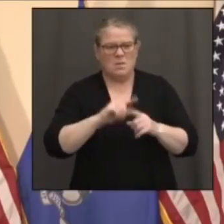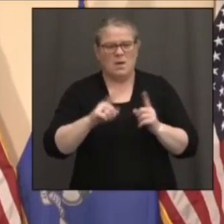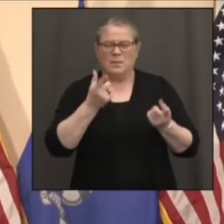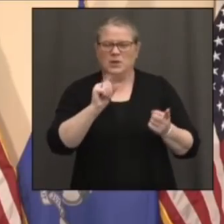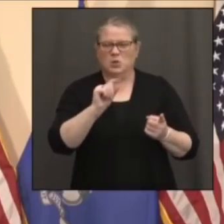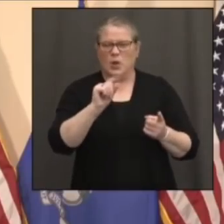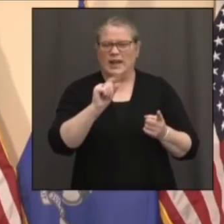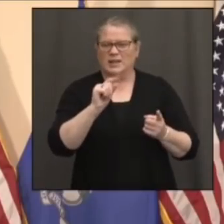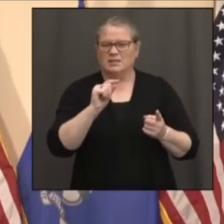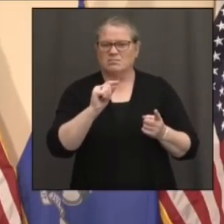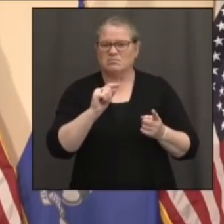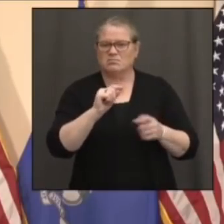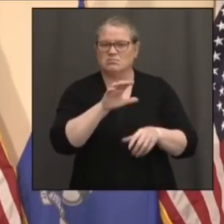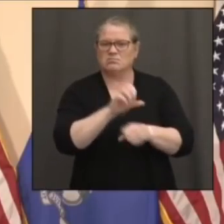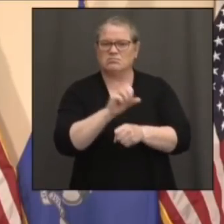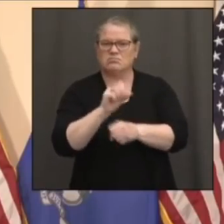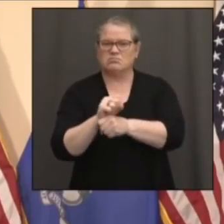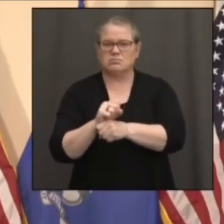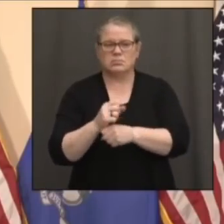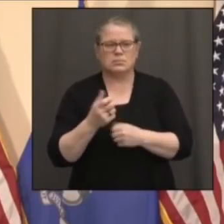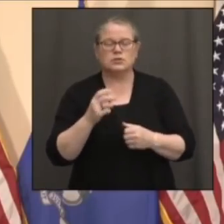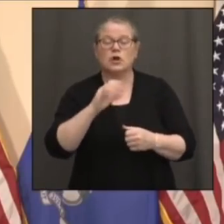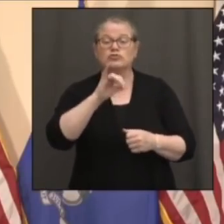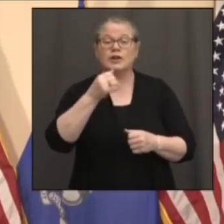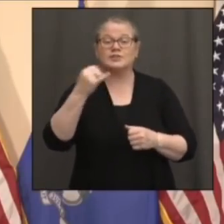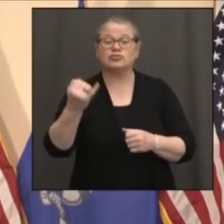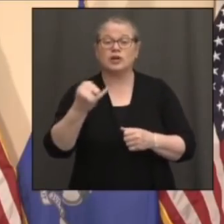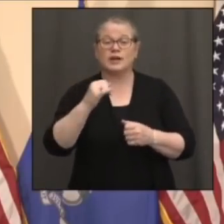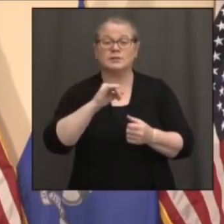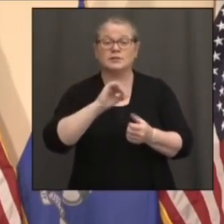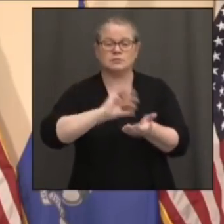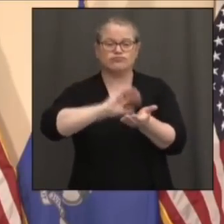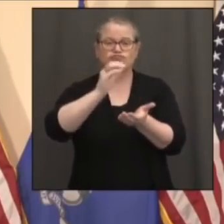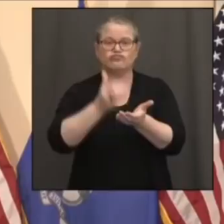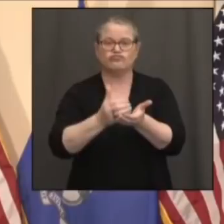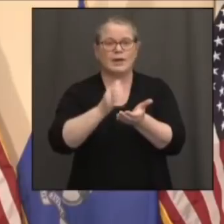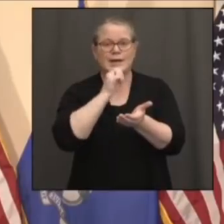waste? What's happening with those unused Johnson & Johnson vaccines?